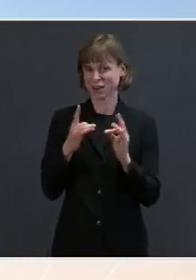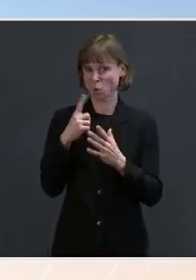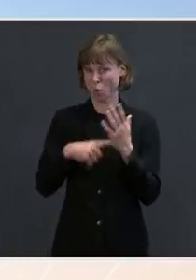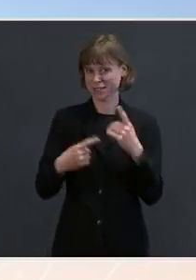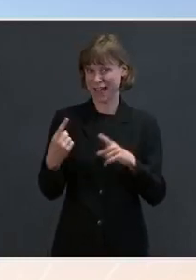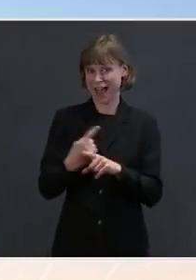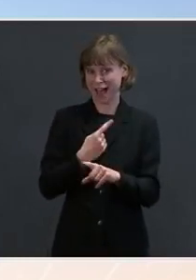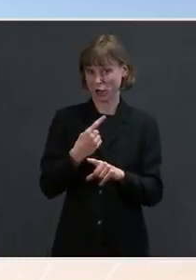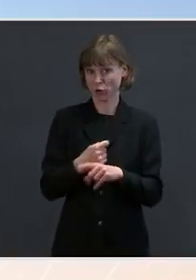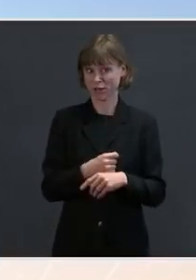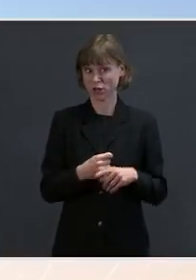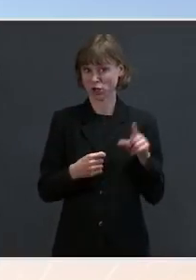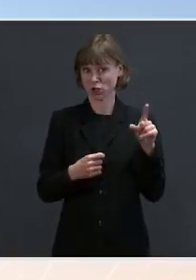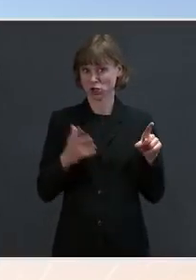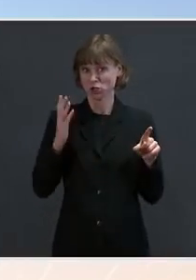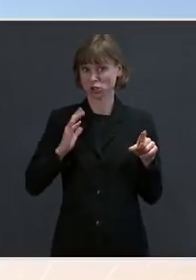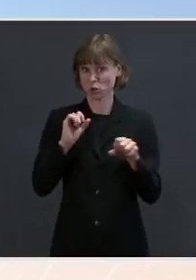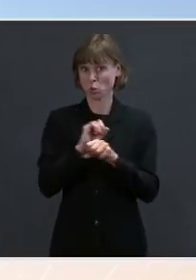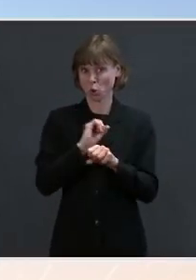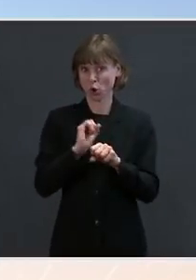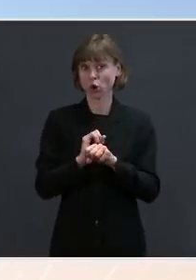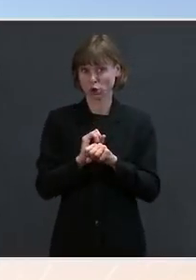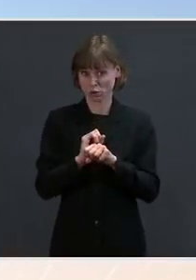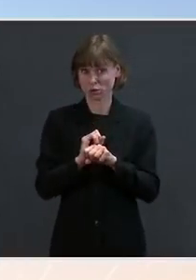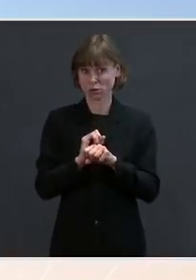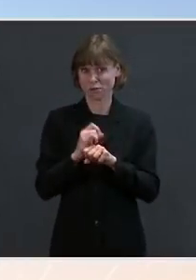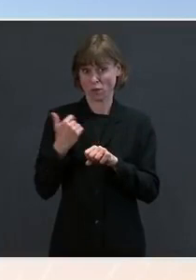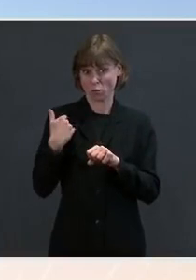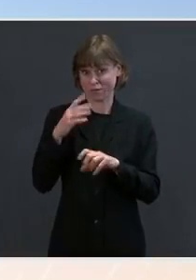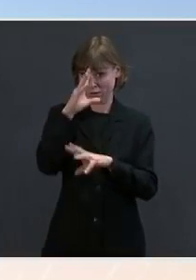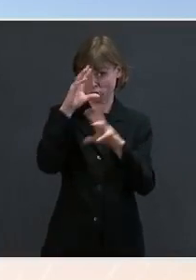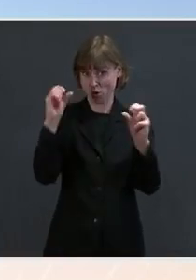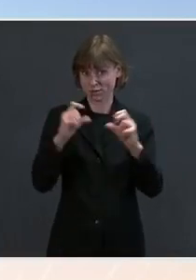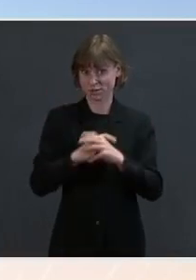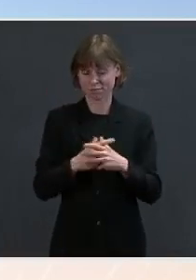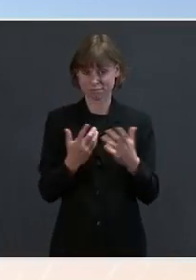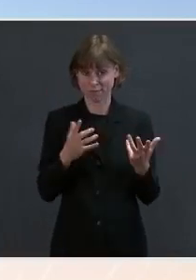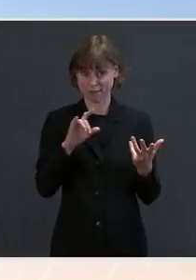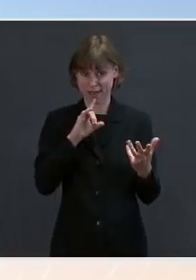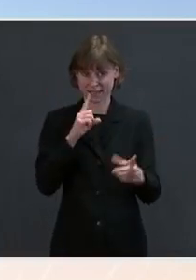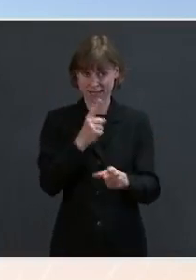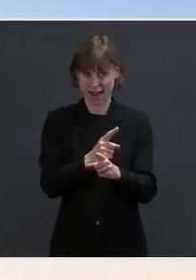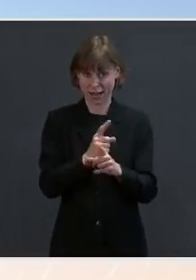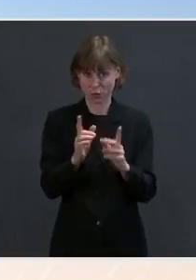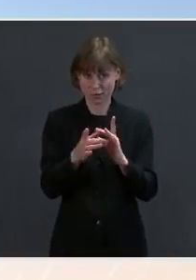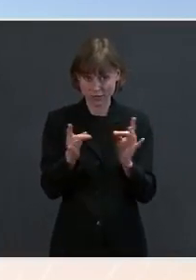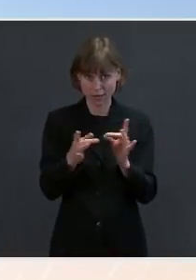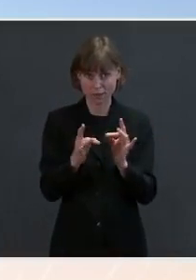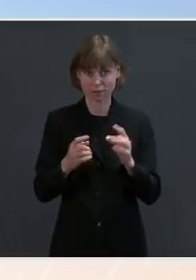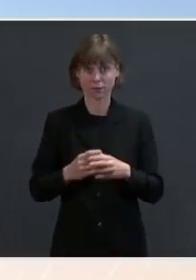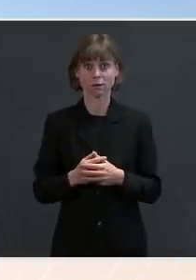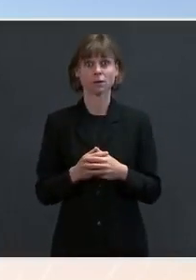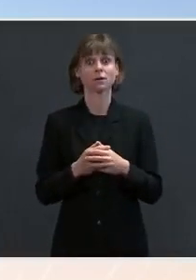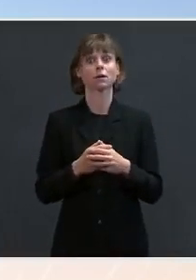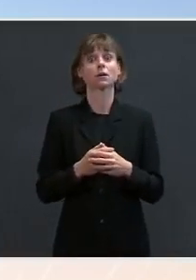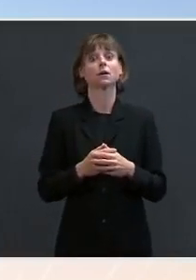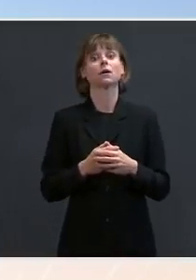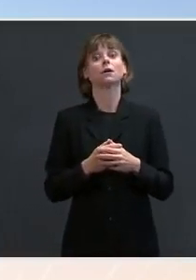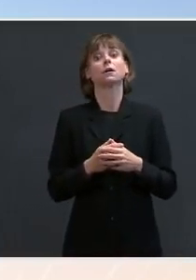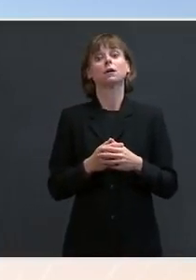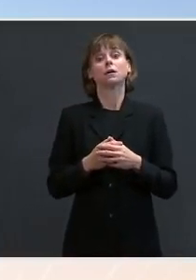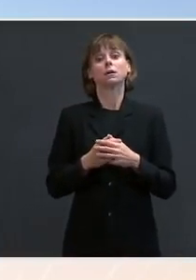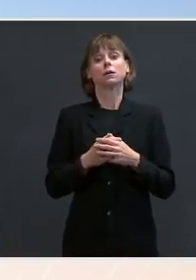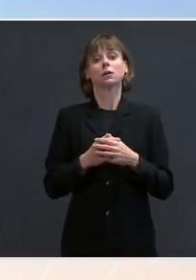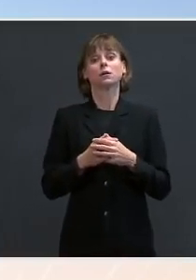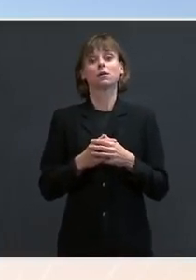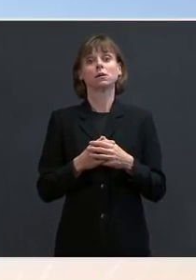she was working previously during the last administration. I think that's an accurate statement. And I was conveying that I